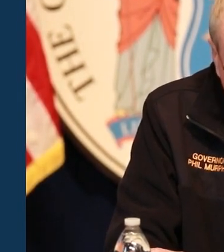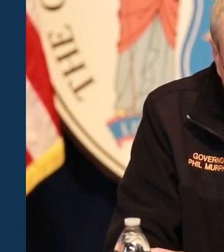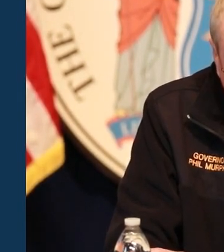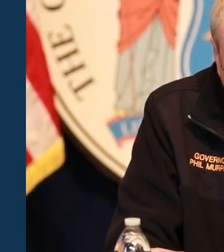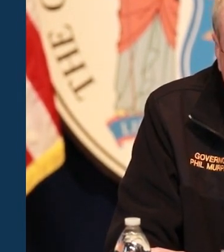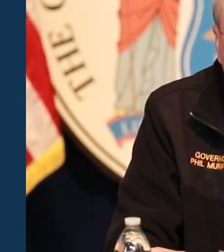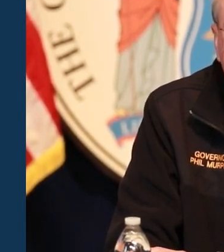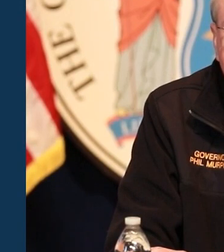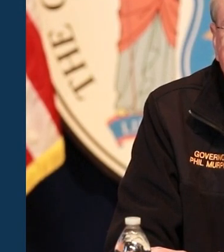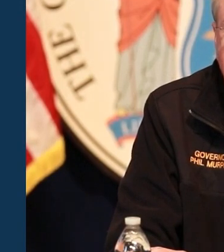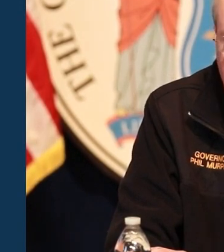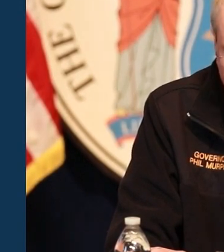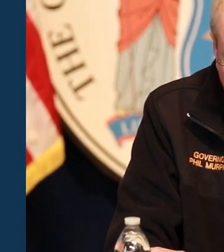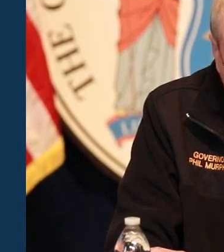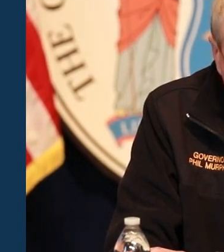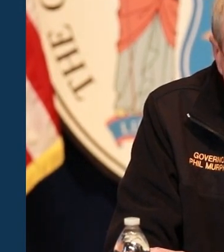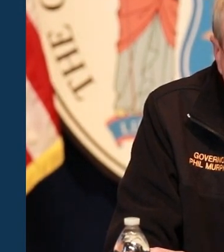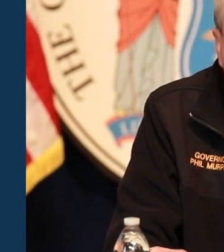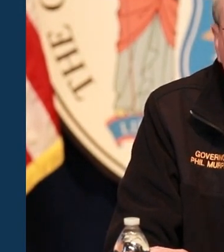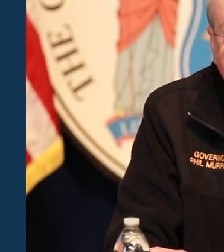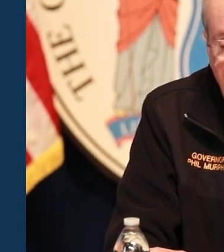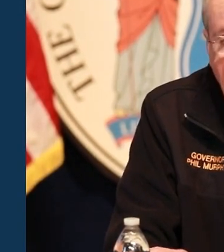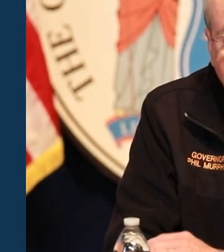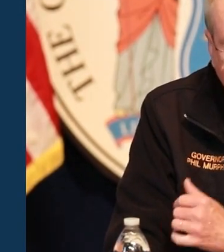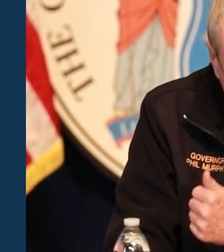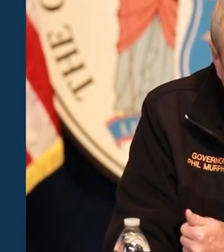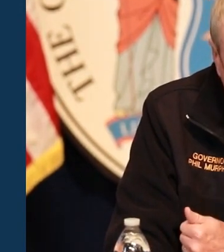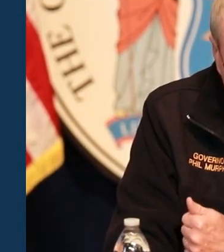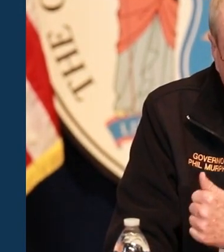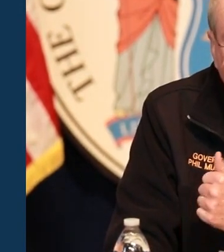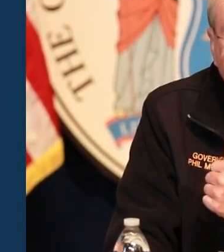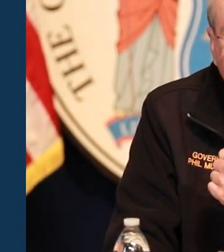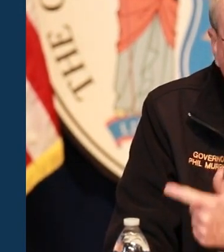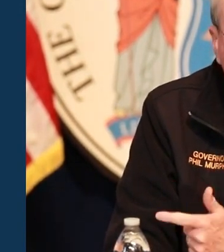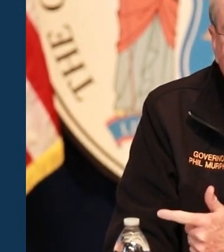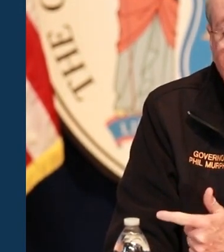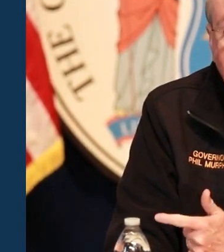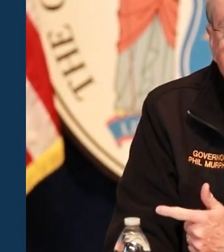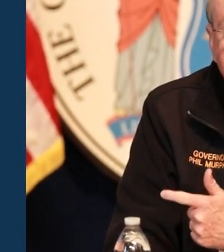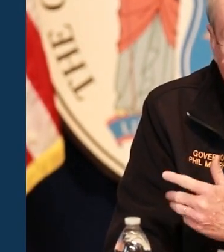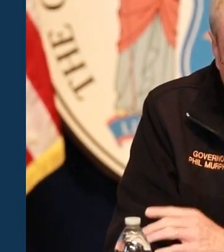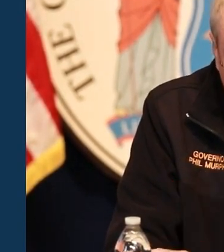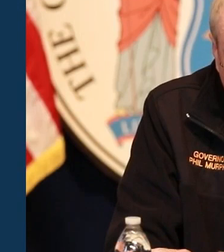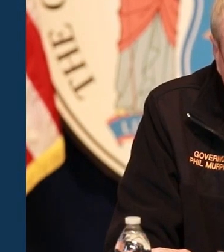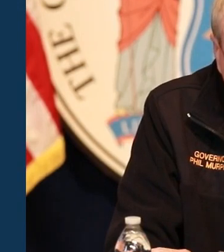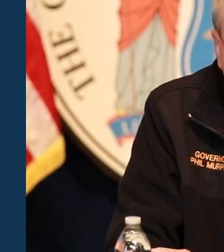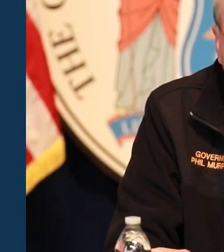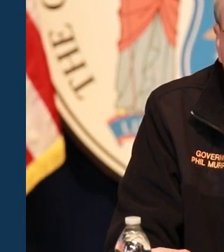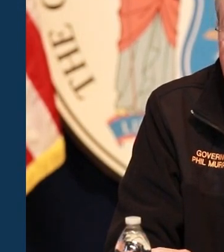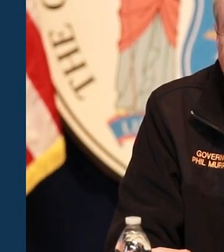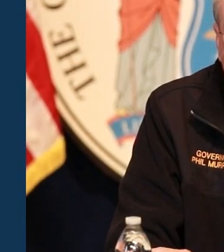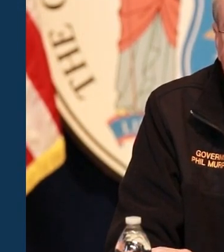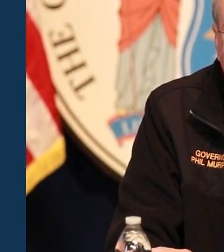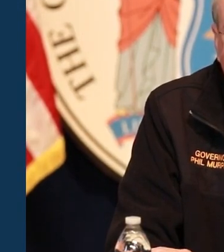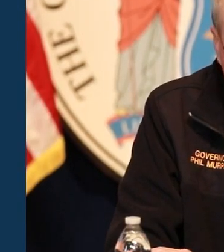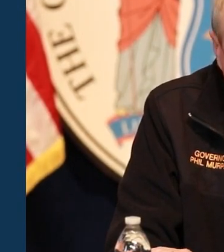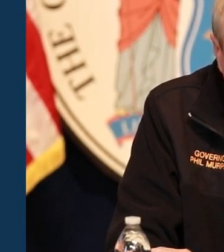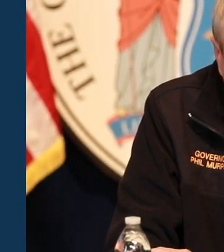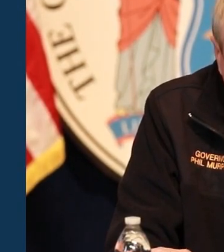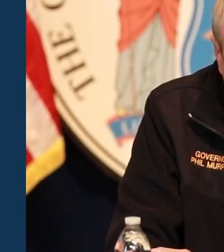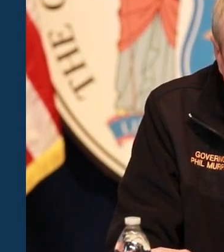that no one convicted of a serious crime, such as murder, sexual assault, among others, will be